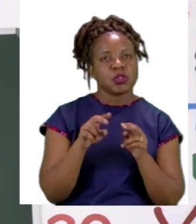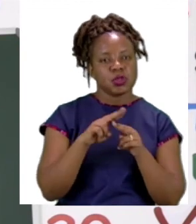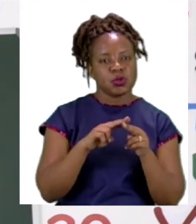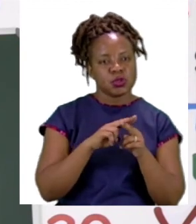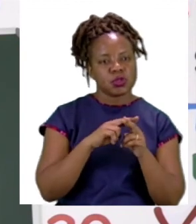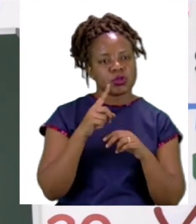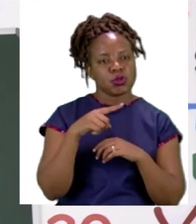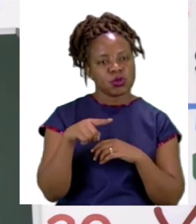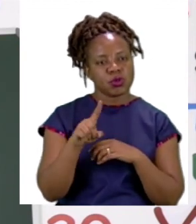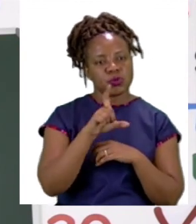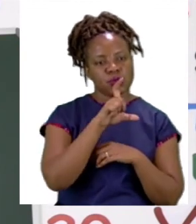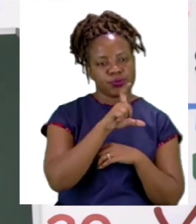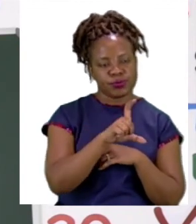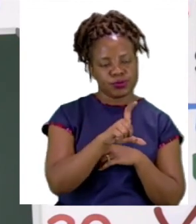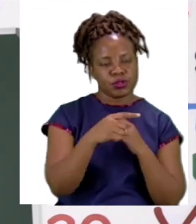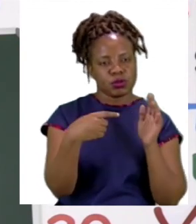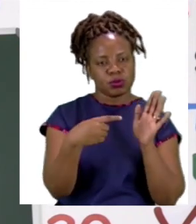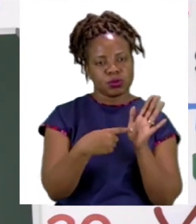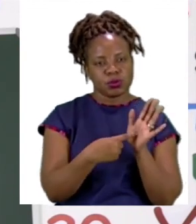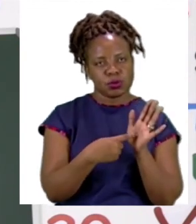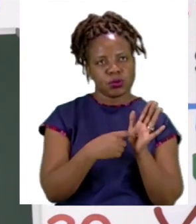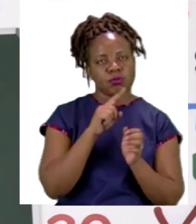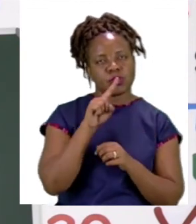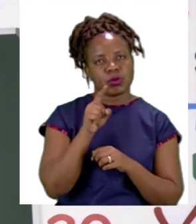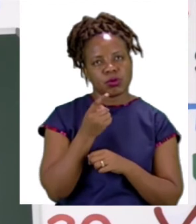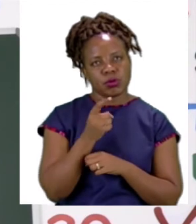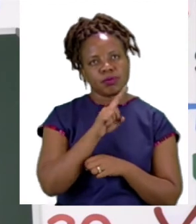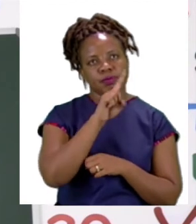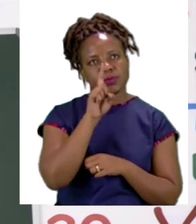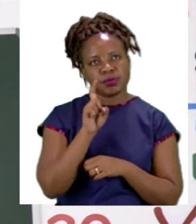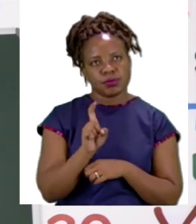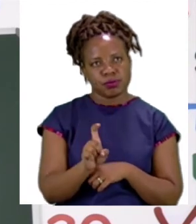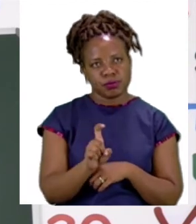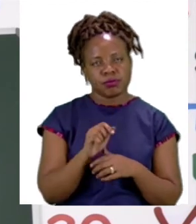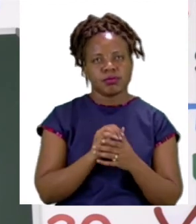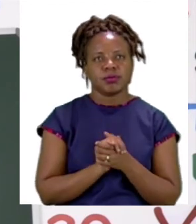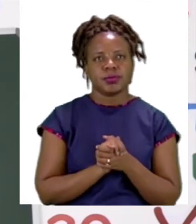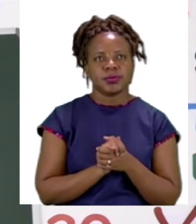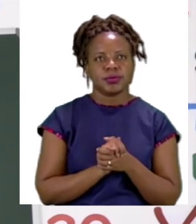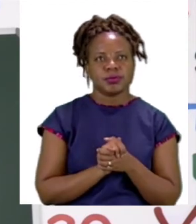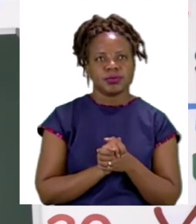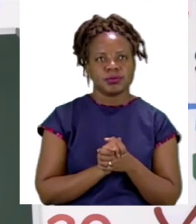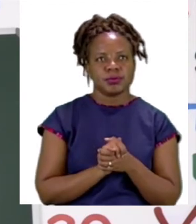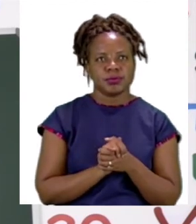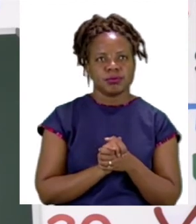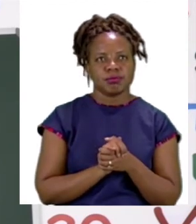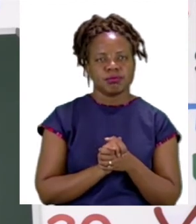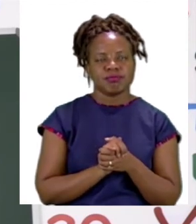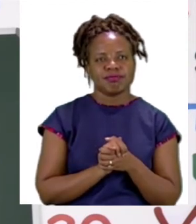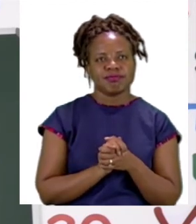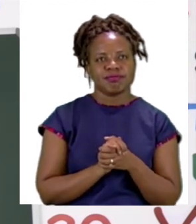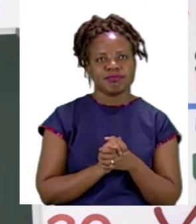are rewriting the sentences and make sure that they are correct. So I will see you